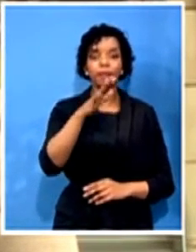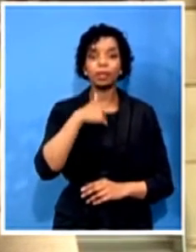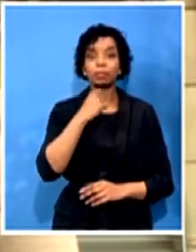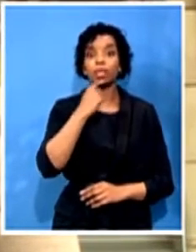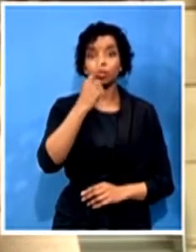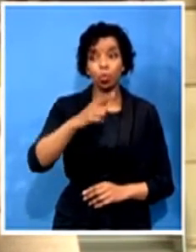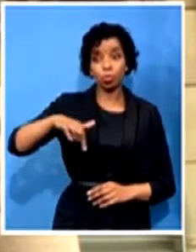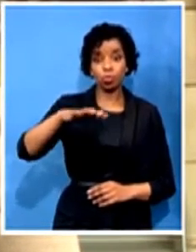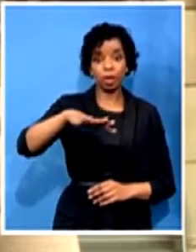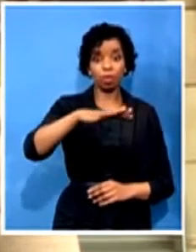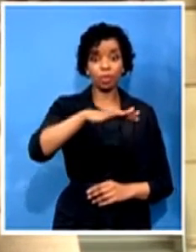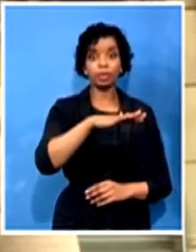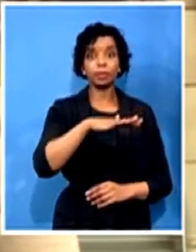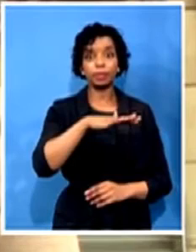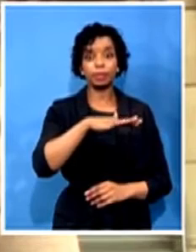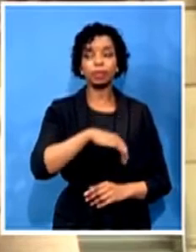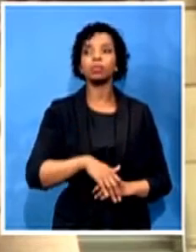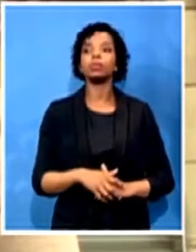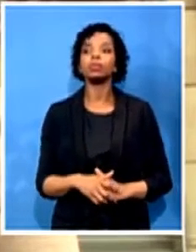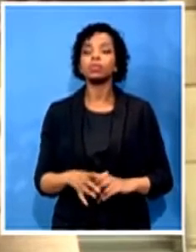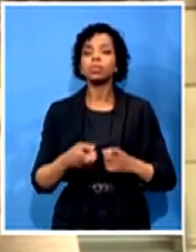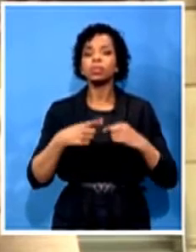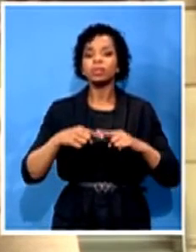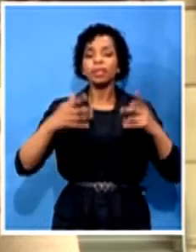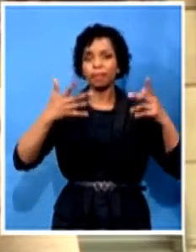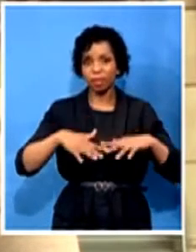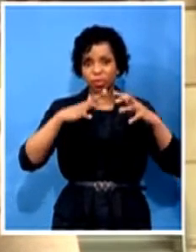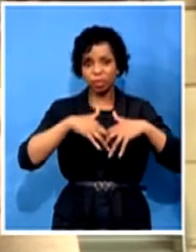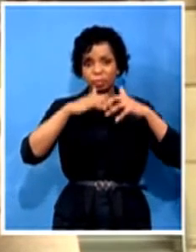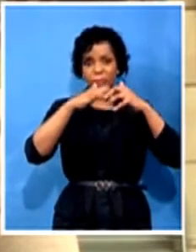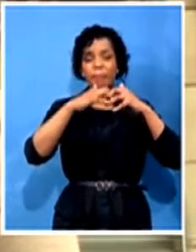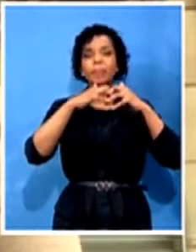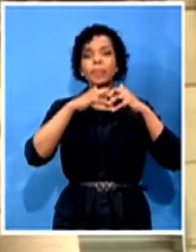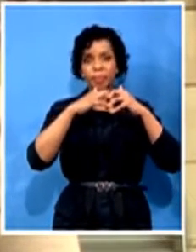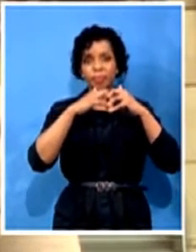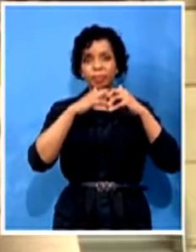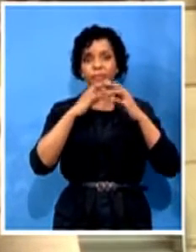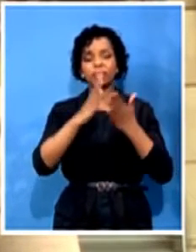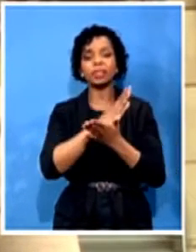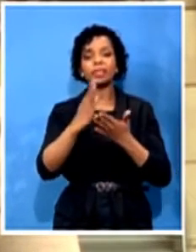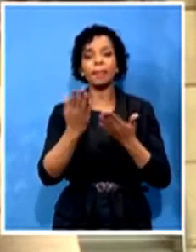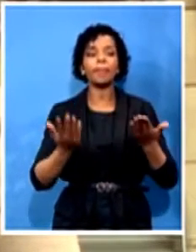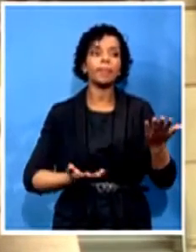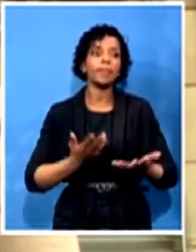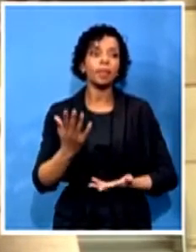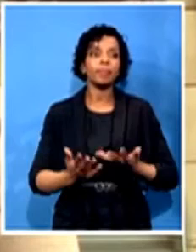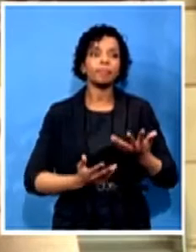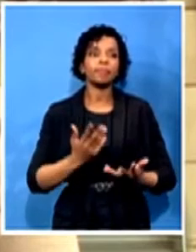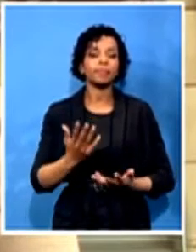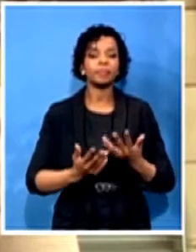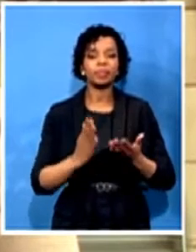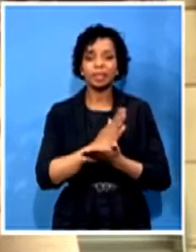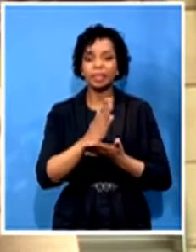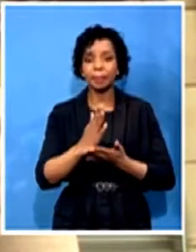established on some of the issues where girls